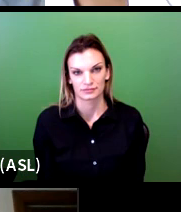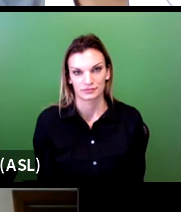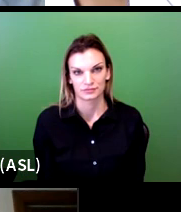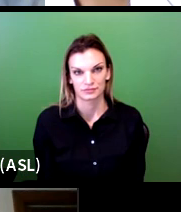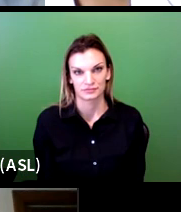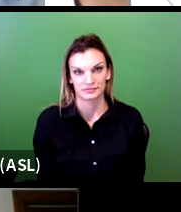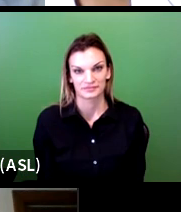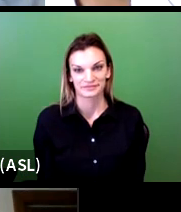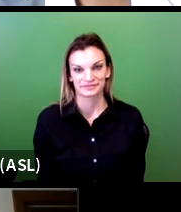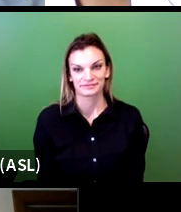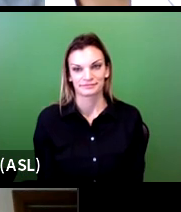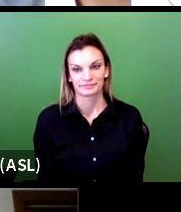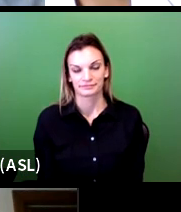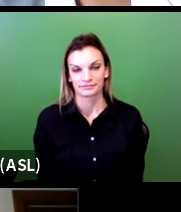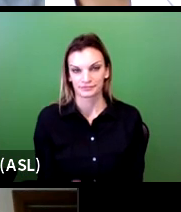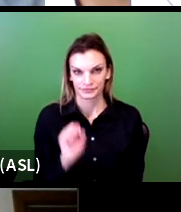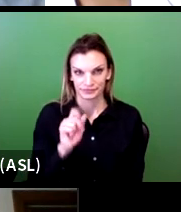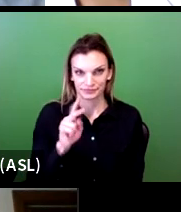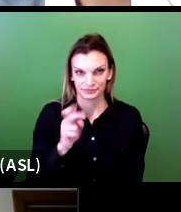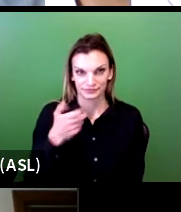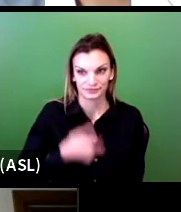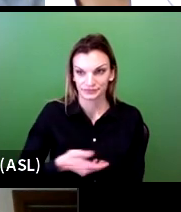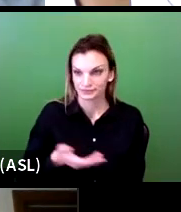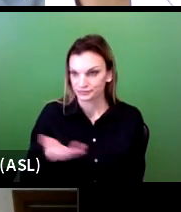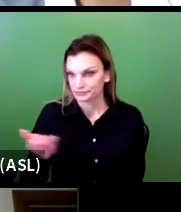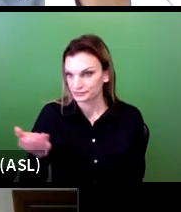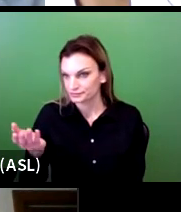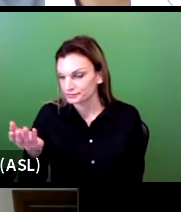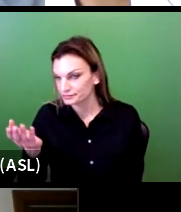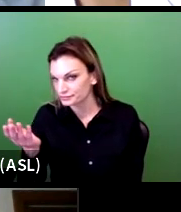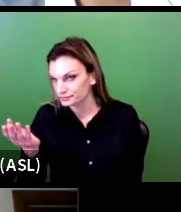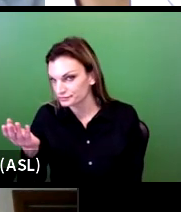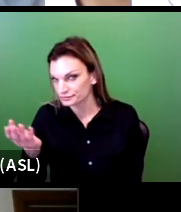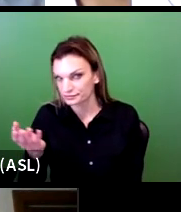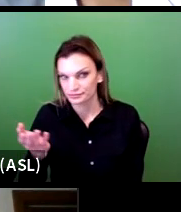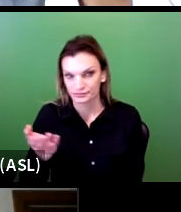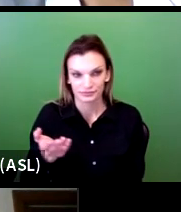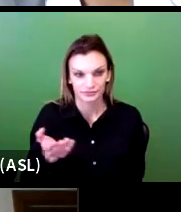Other thoughts from Janice? You have anything for us?